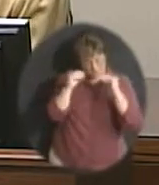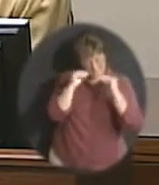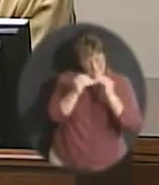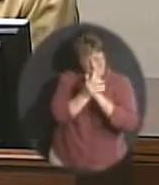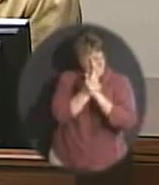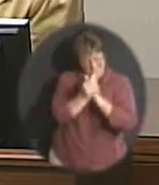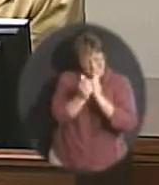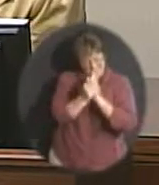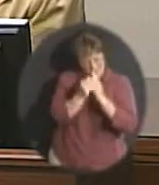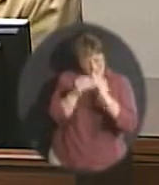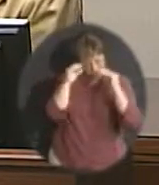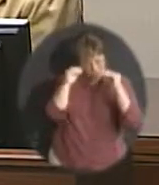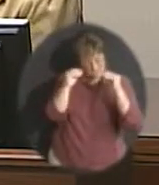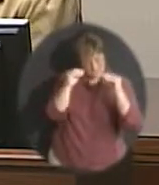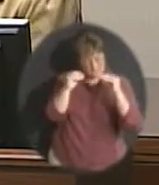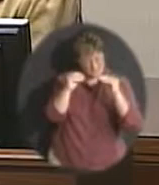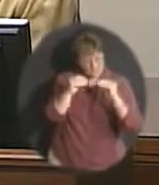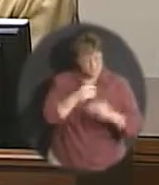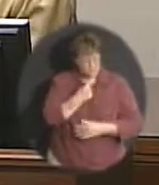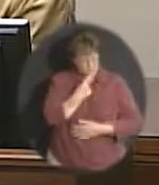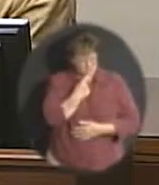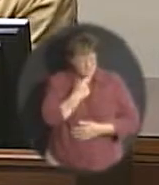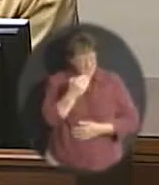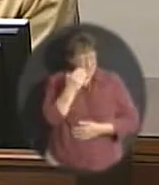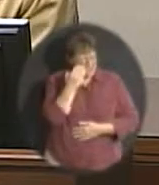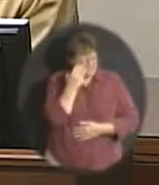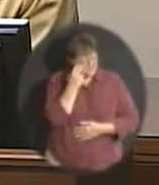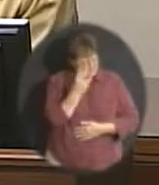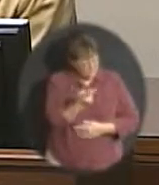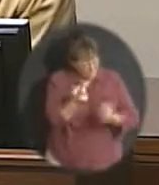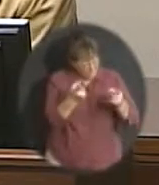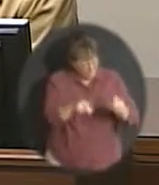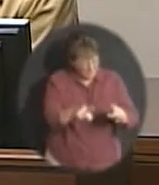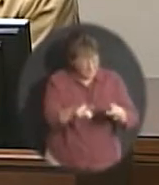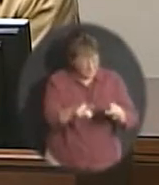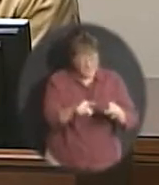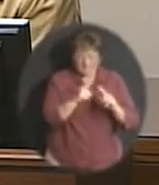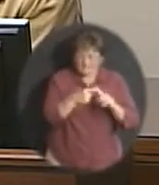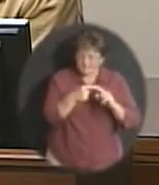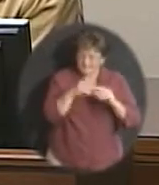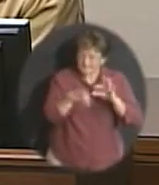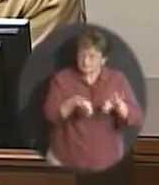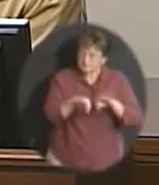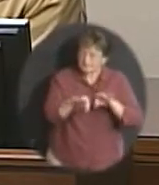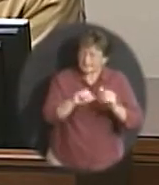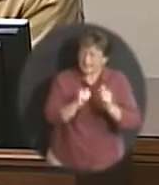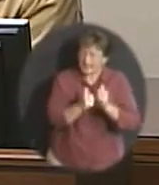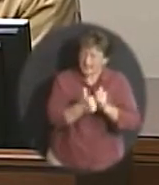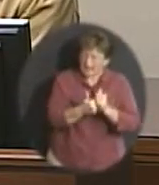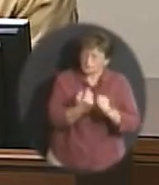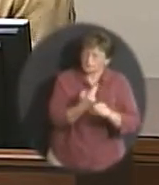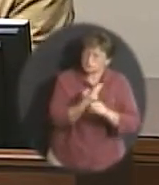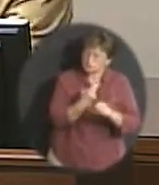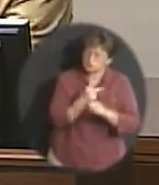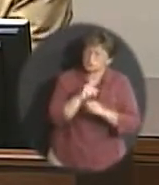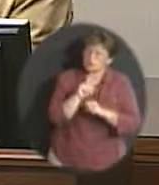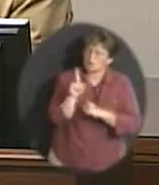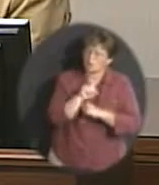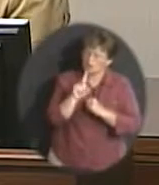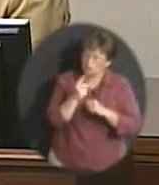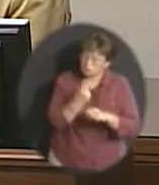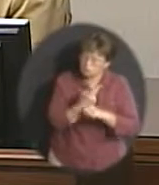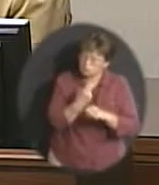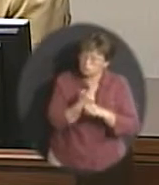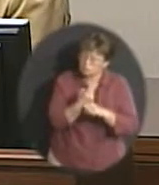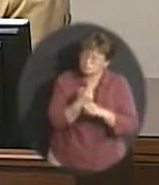to be able to say, you know, I saw this in action, and this is where it's used and how it's used. Then it also, beyond that, as was mentioned